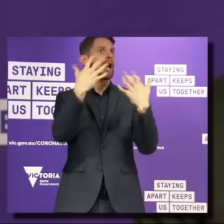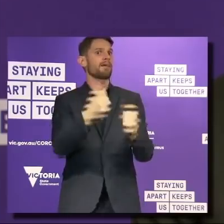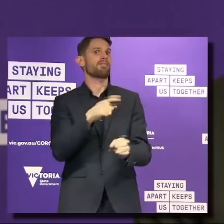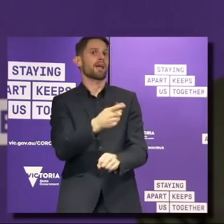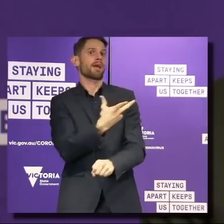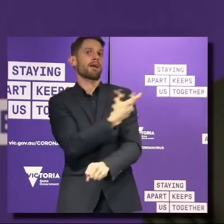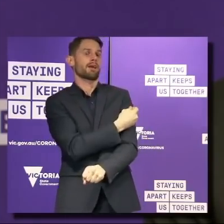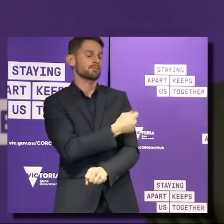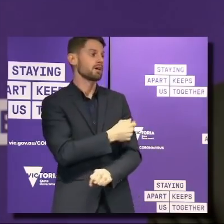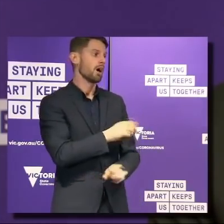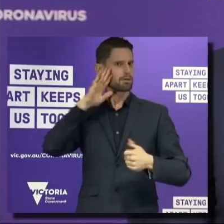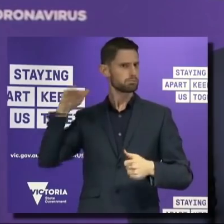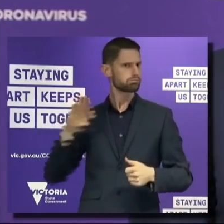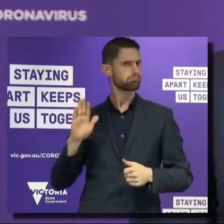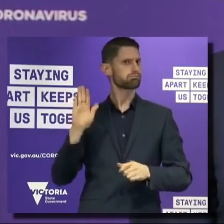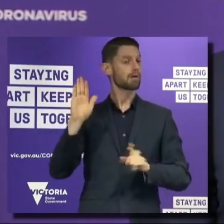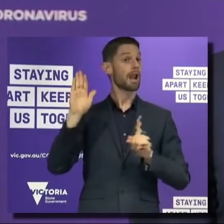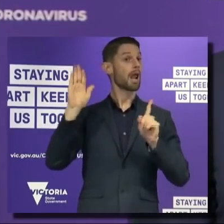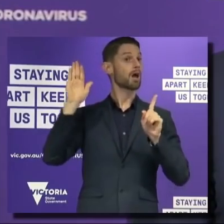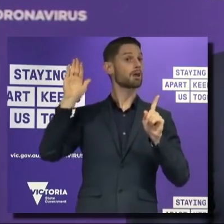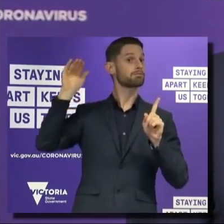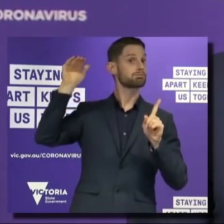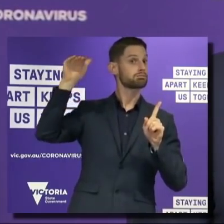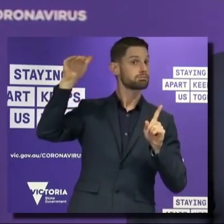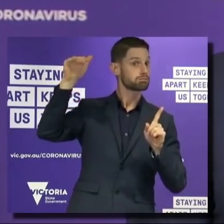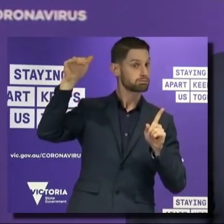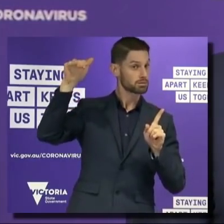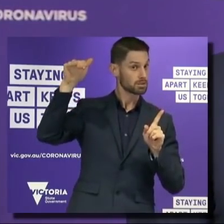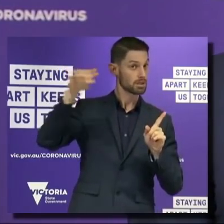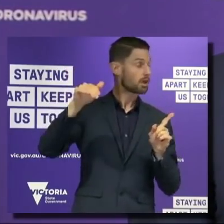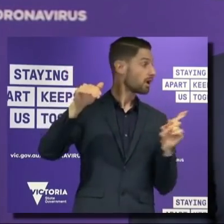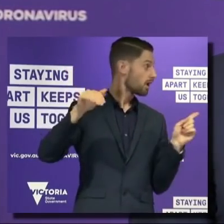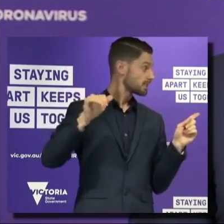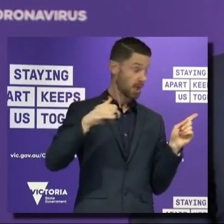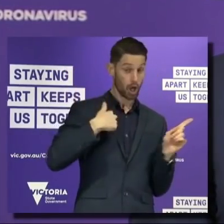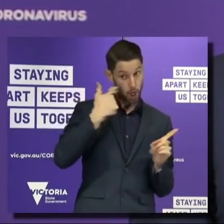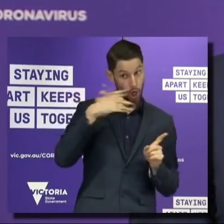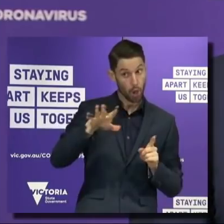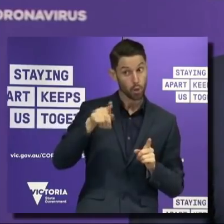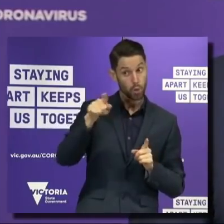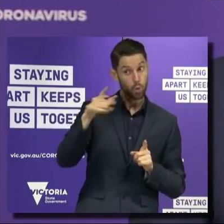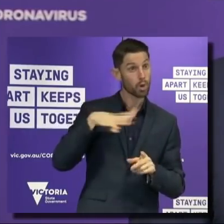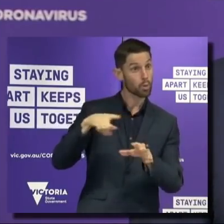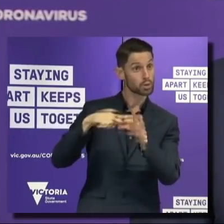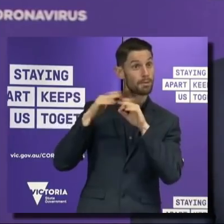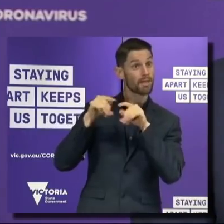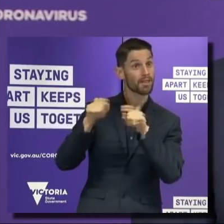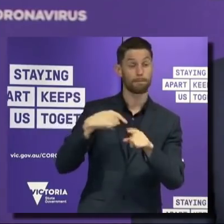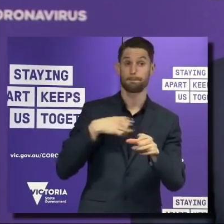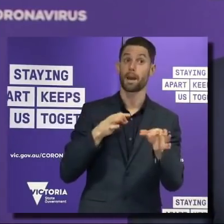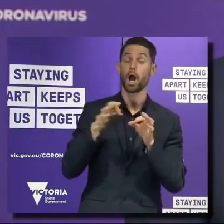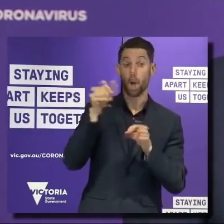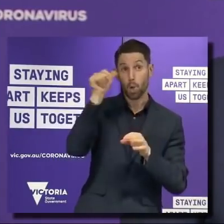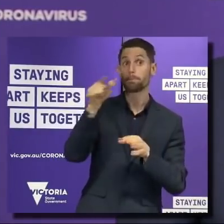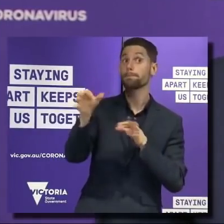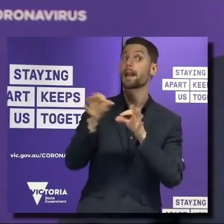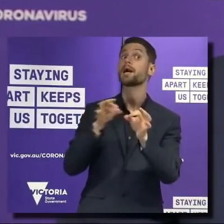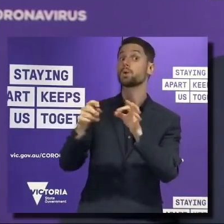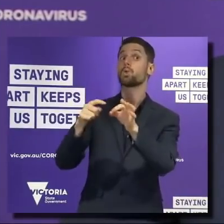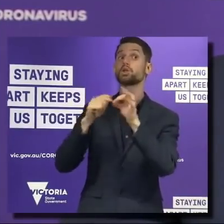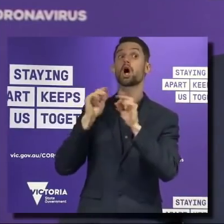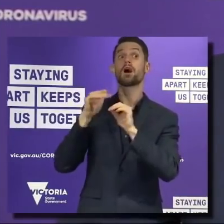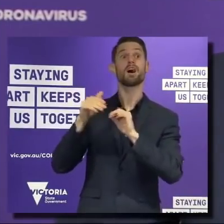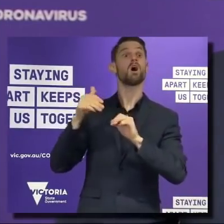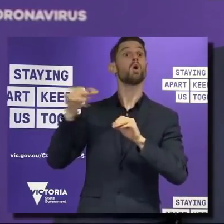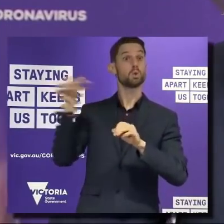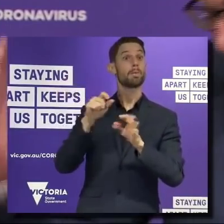incident but... Well I did note that you had skipped over that. Not for long. You hadn't skipped over for long. Do want to talk to Brett